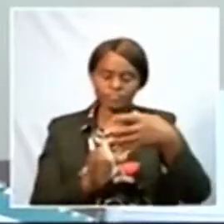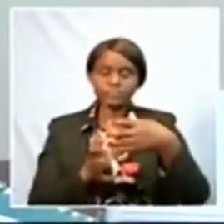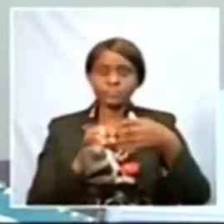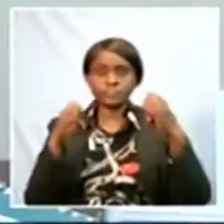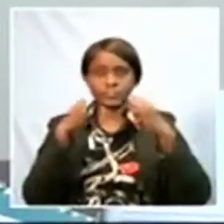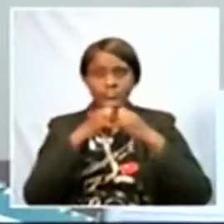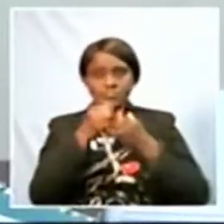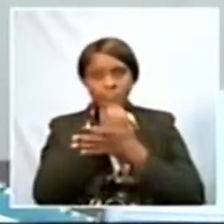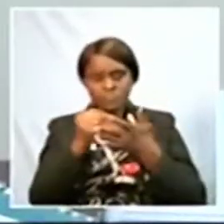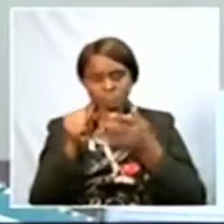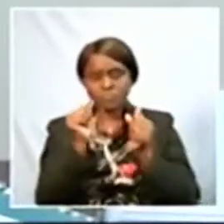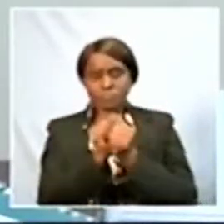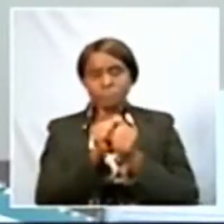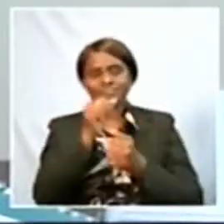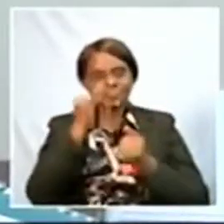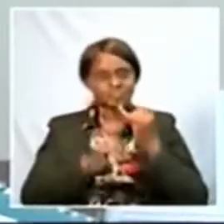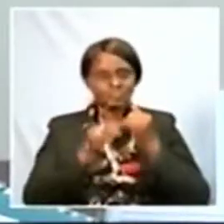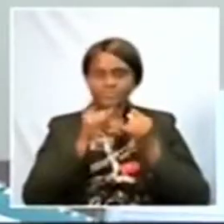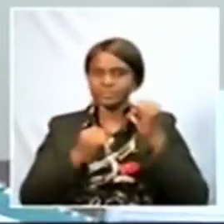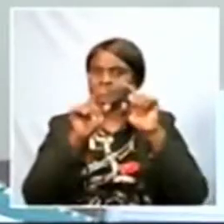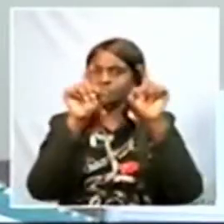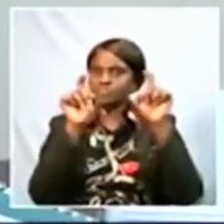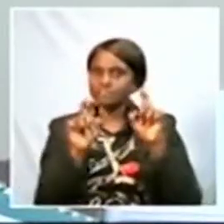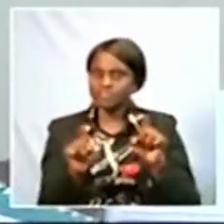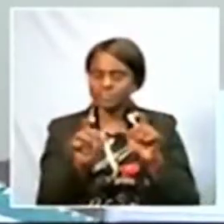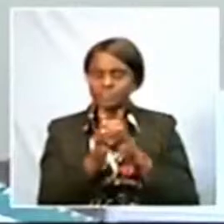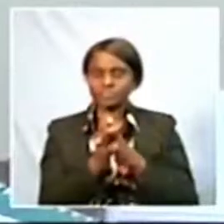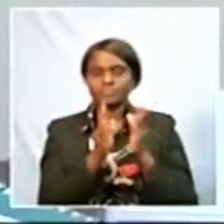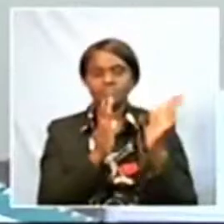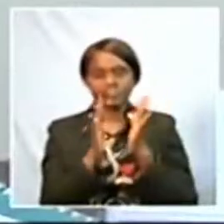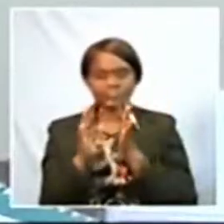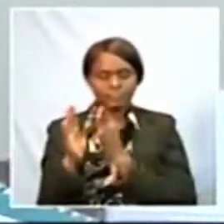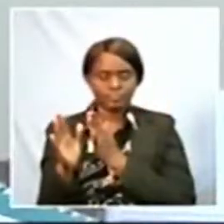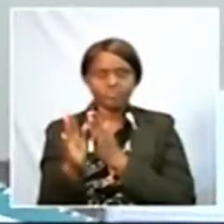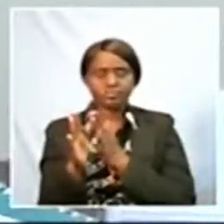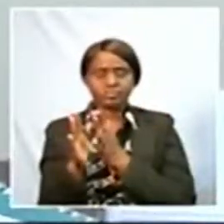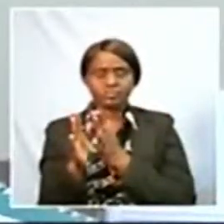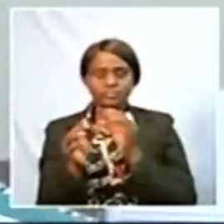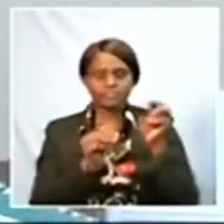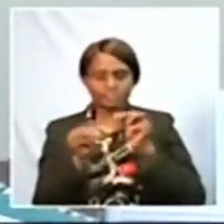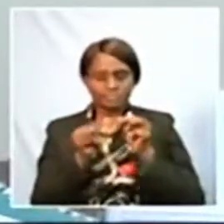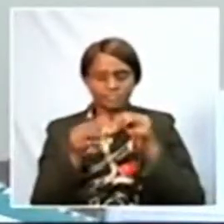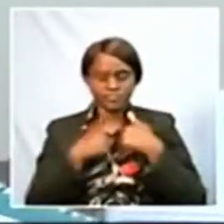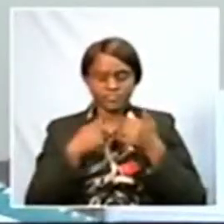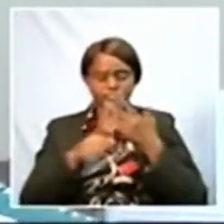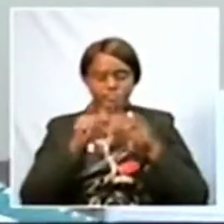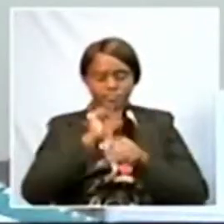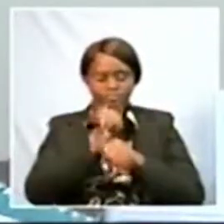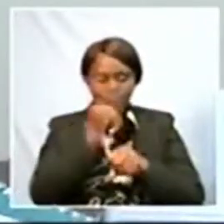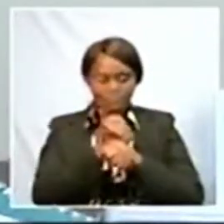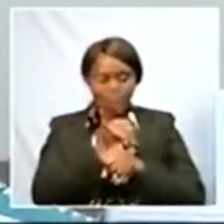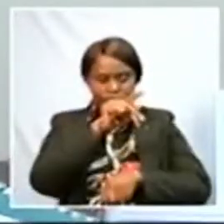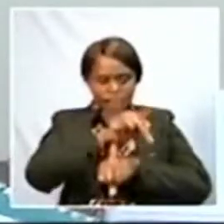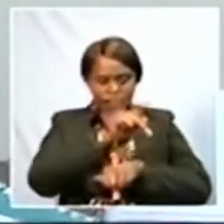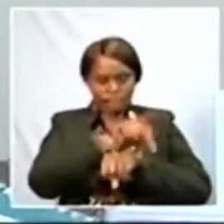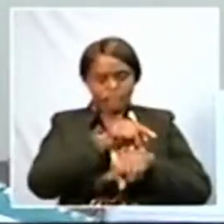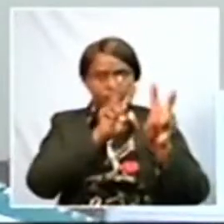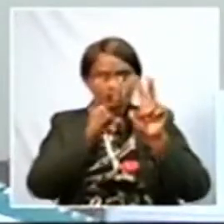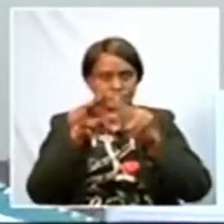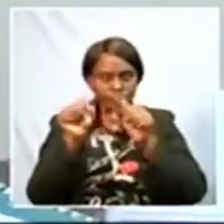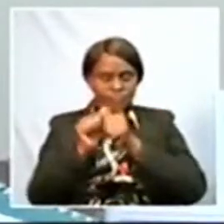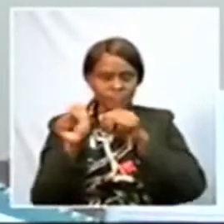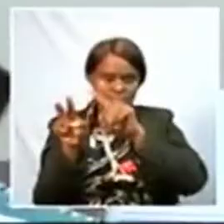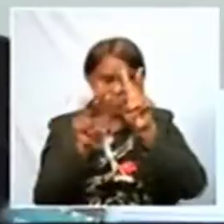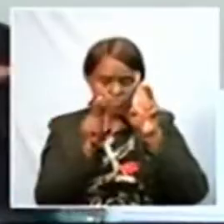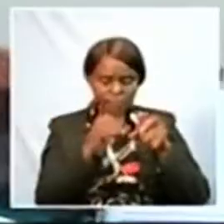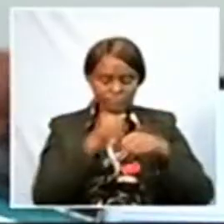statement extracts, and completion certificates. Remedial measure. Management has intensified project monitoring and supervision to